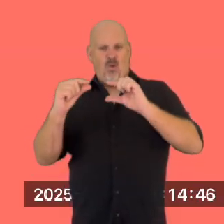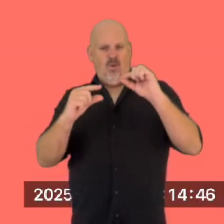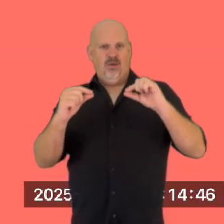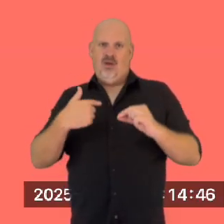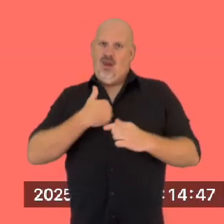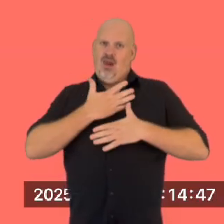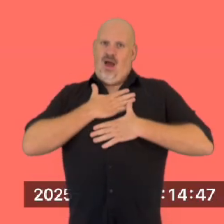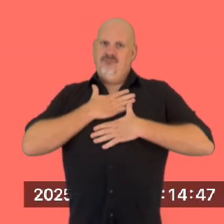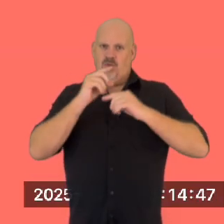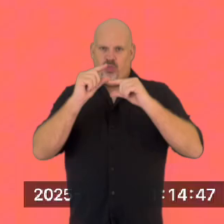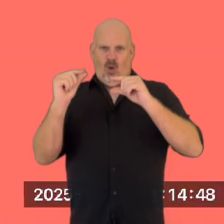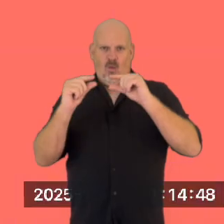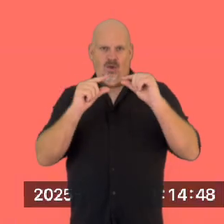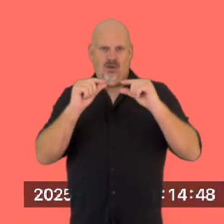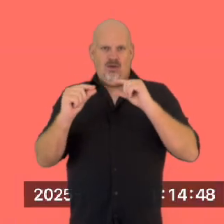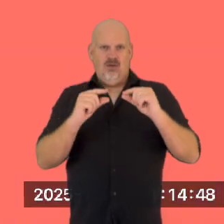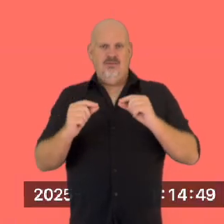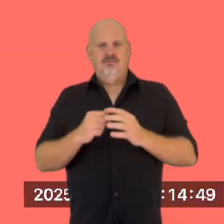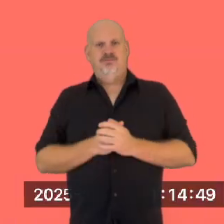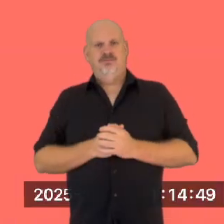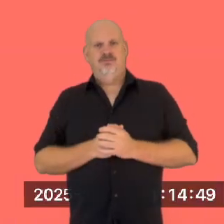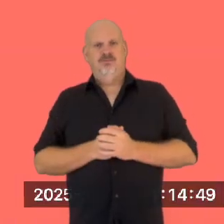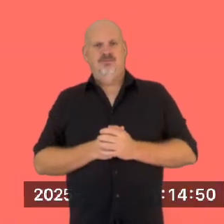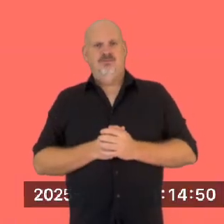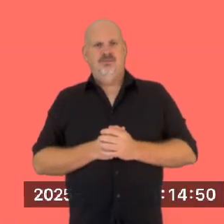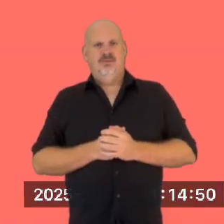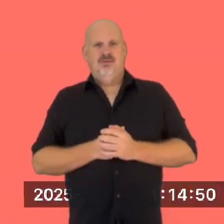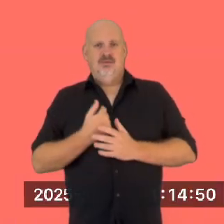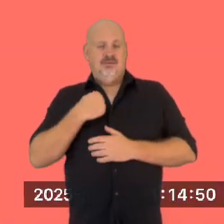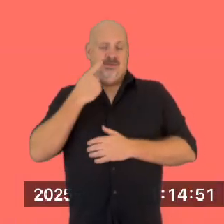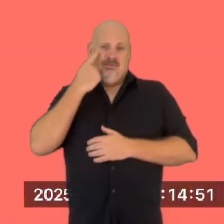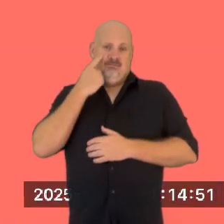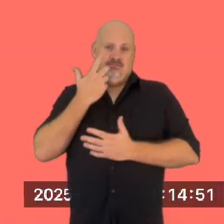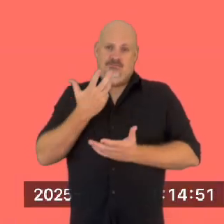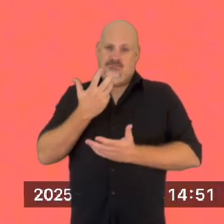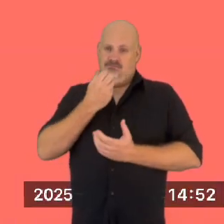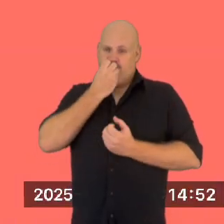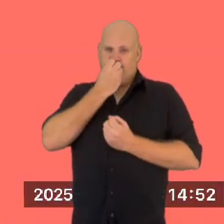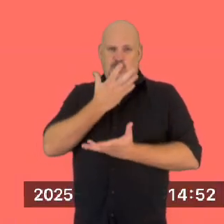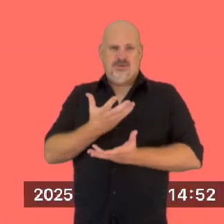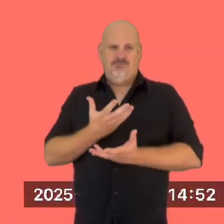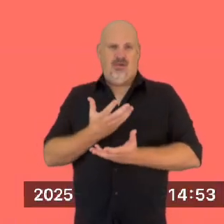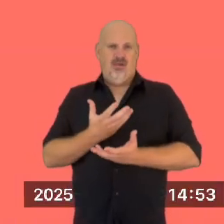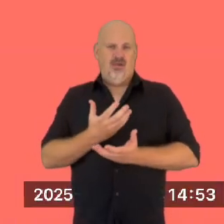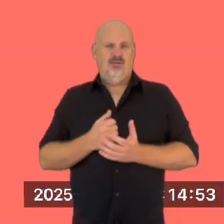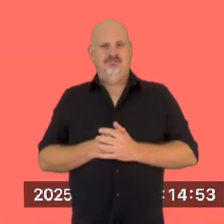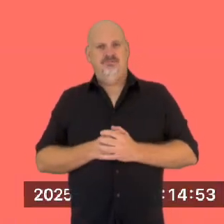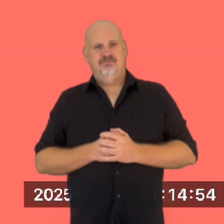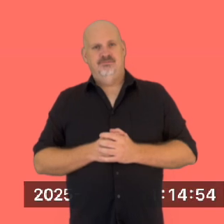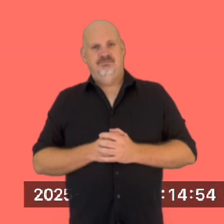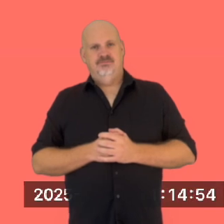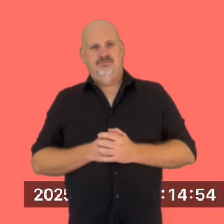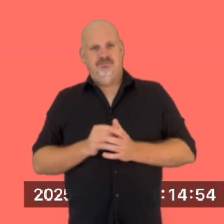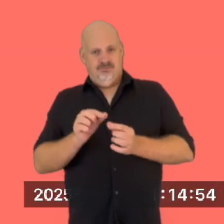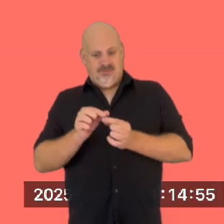down here, more thorns. I love thorns within roses. I think they're such beautiful things.